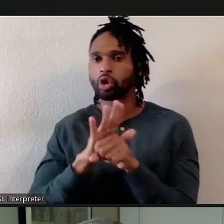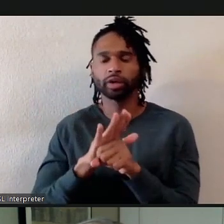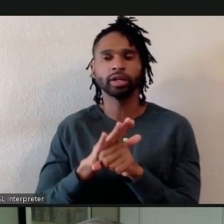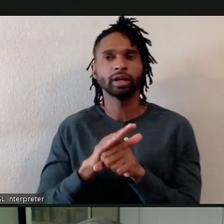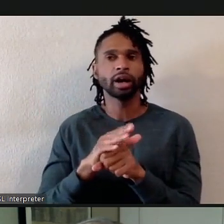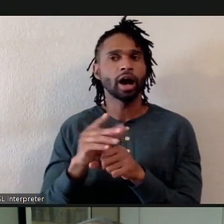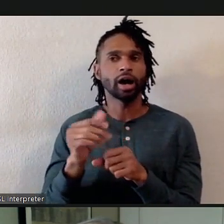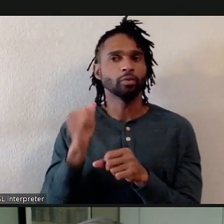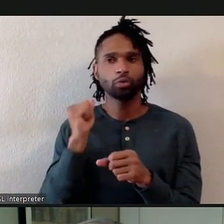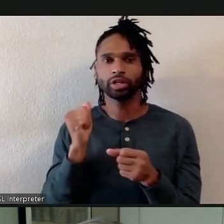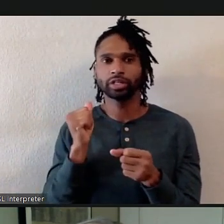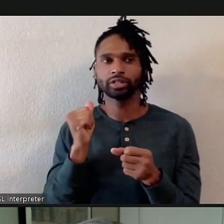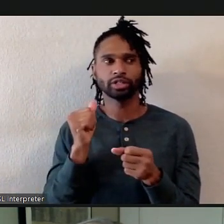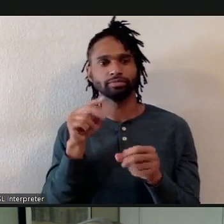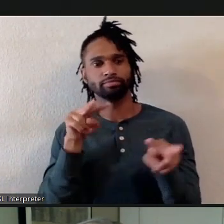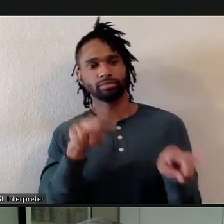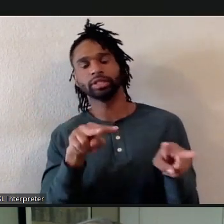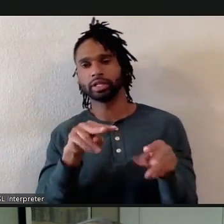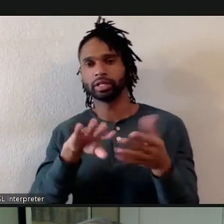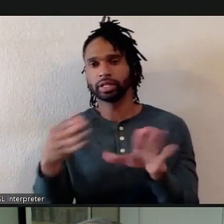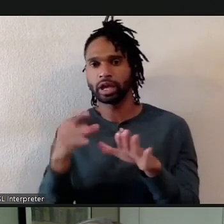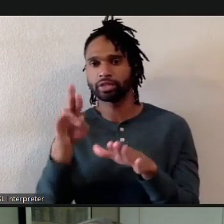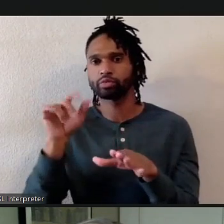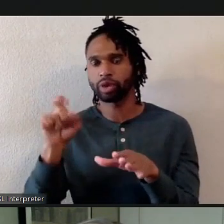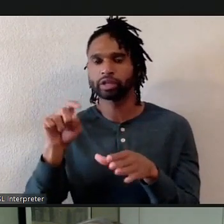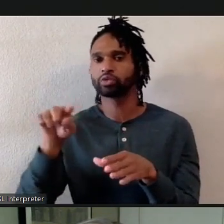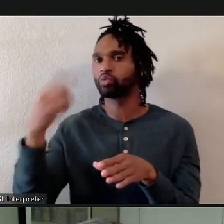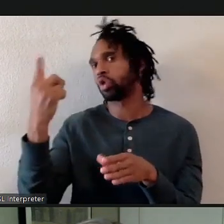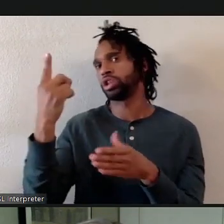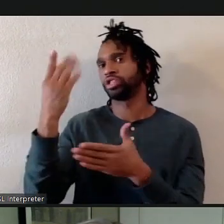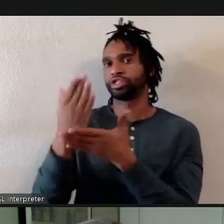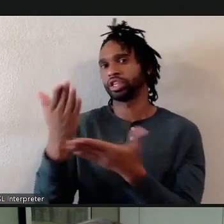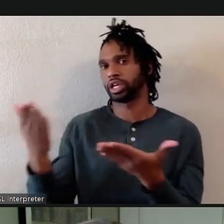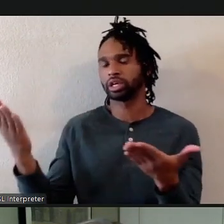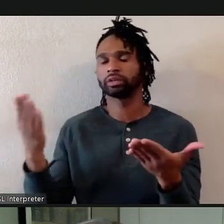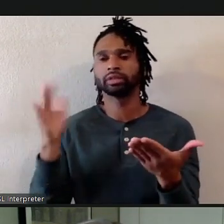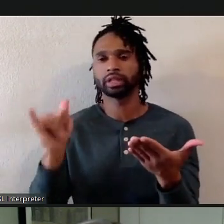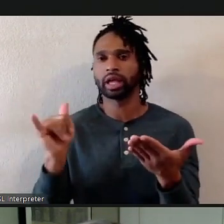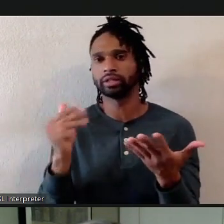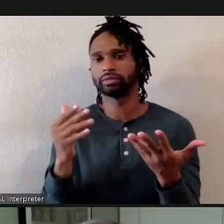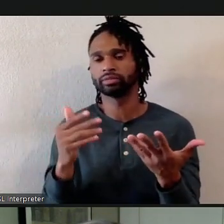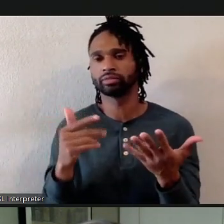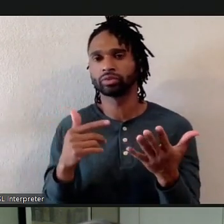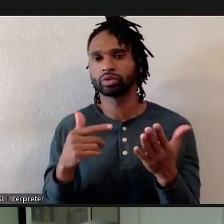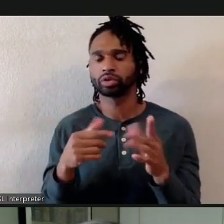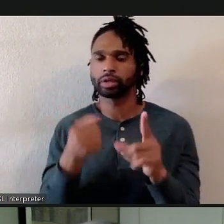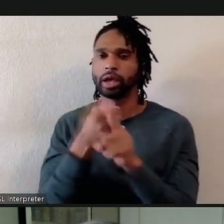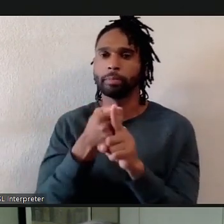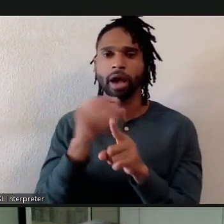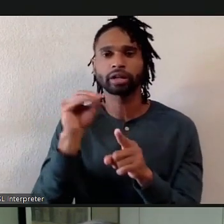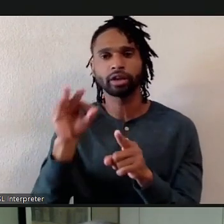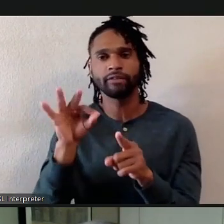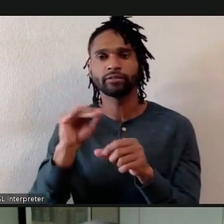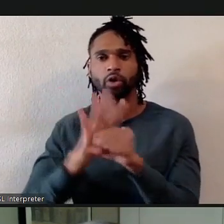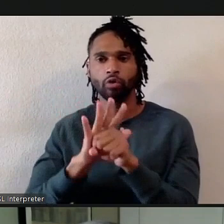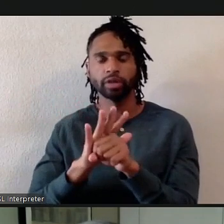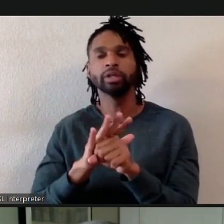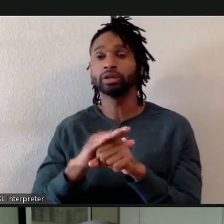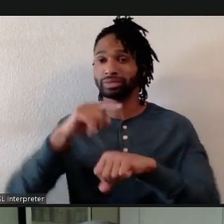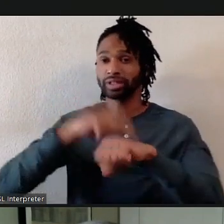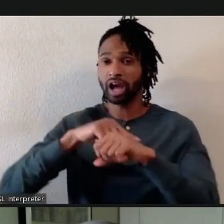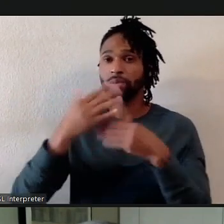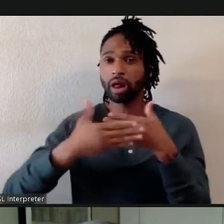any means as a single marker for the impact. I think as time goes on, I think we'll get